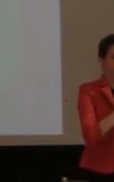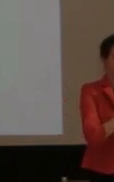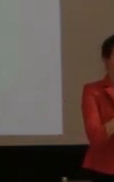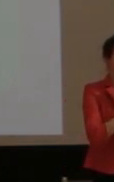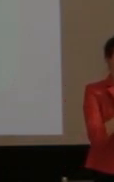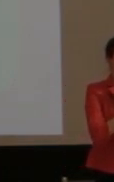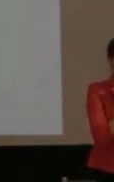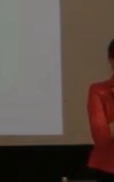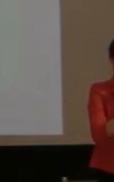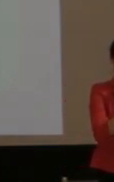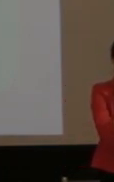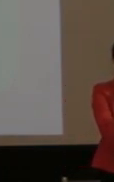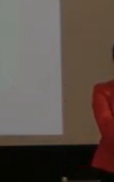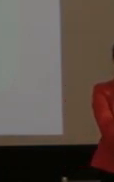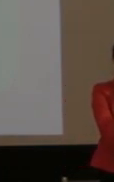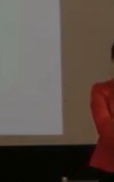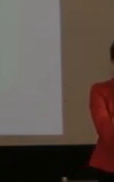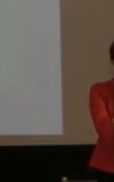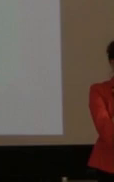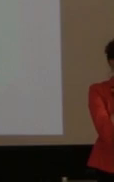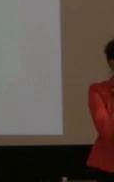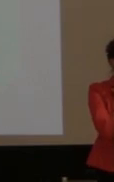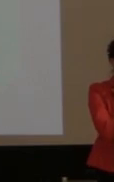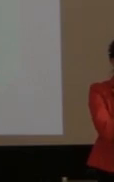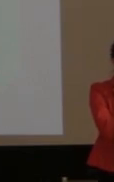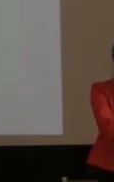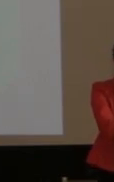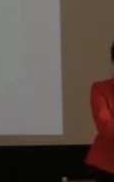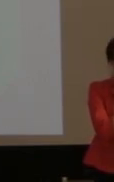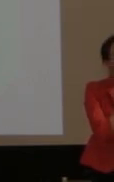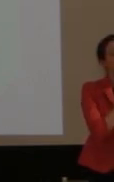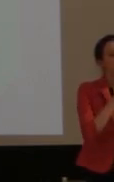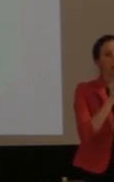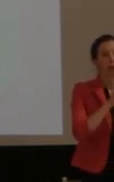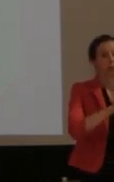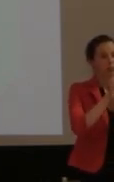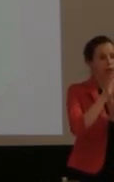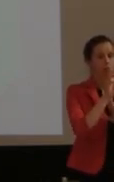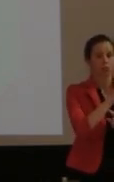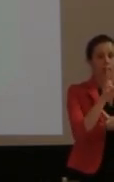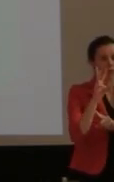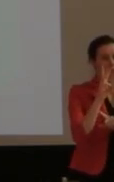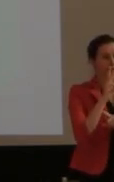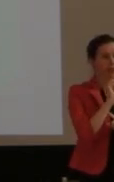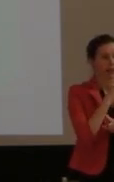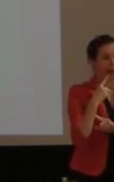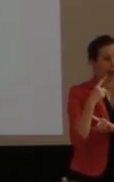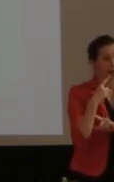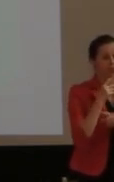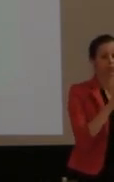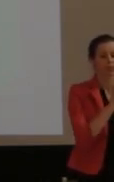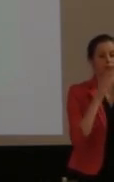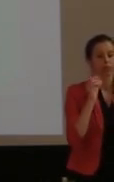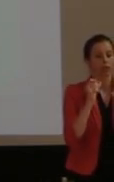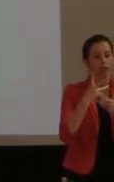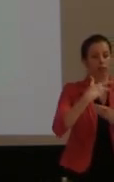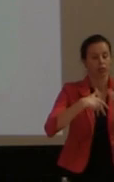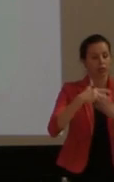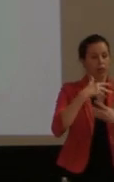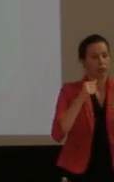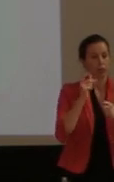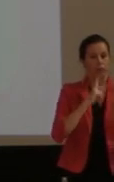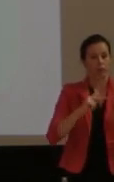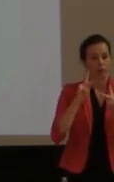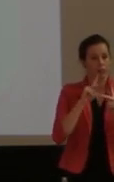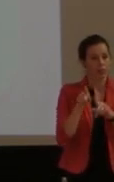data and participant samples, to building the website and mobile apps for the program, to interacting with participants and prospective